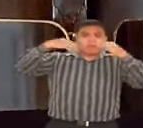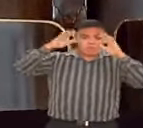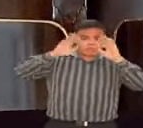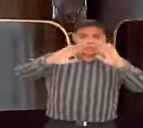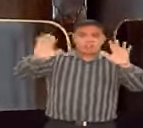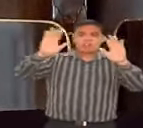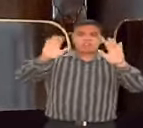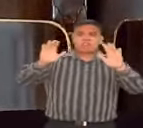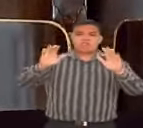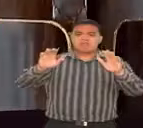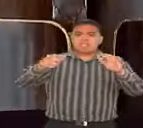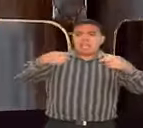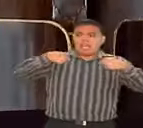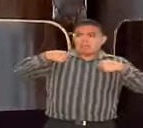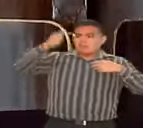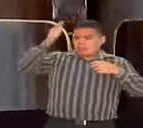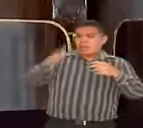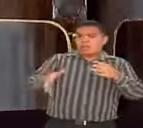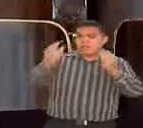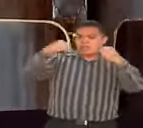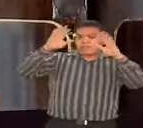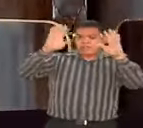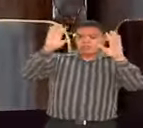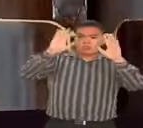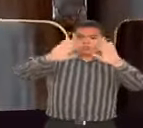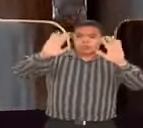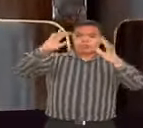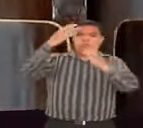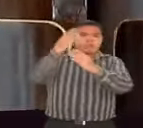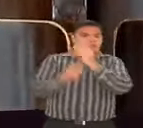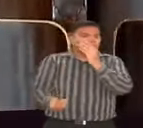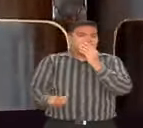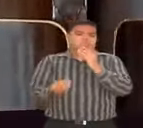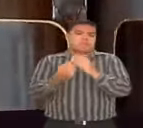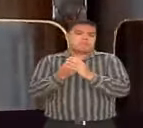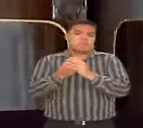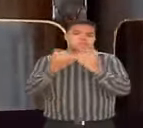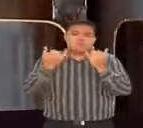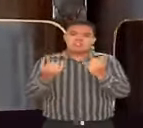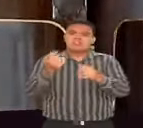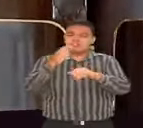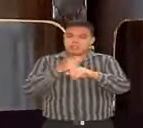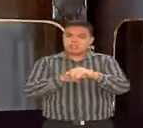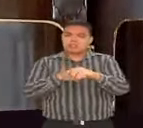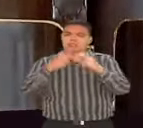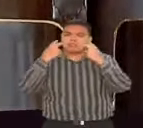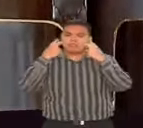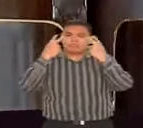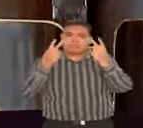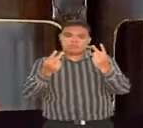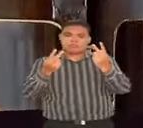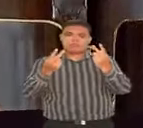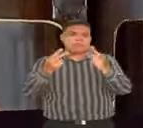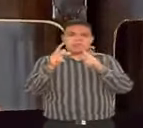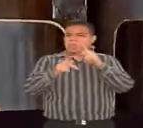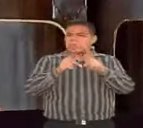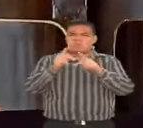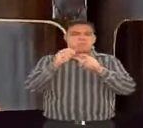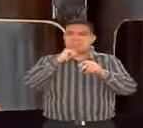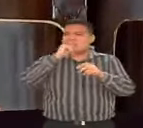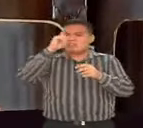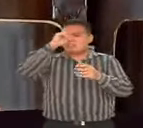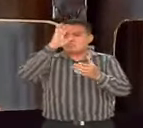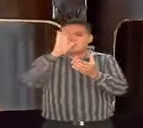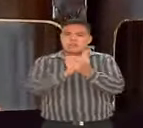Ginoo? Nahurot na ba'y ang milagro? This is typical in our world today. People do not believe